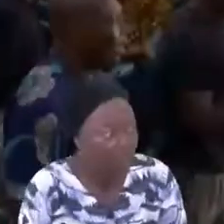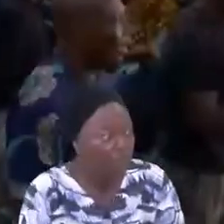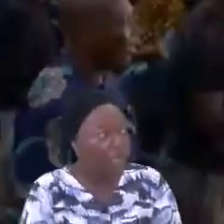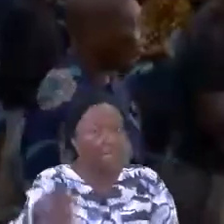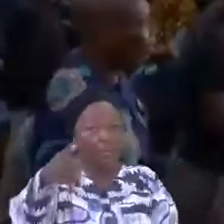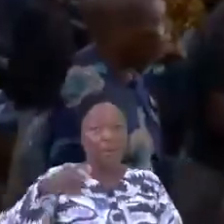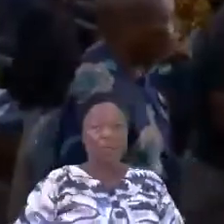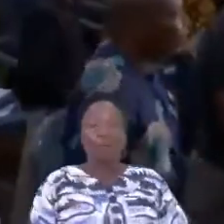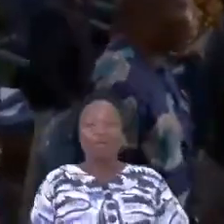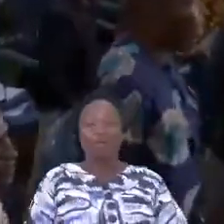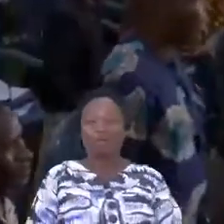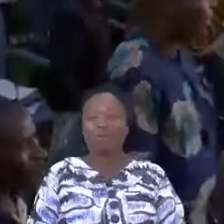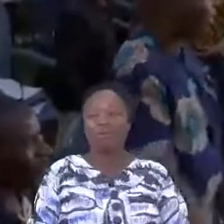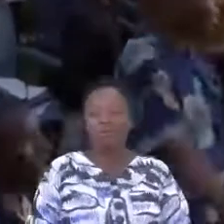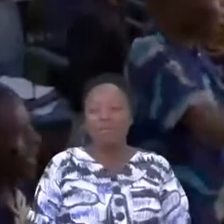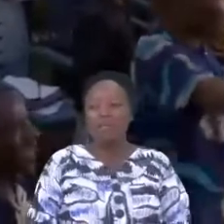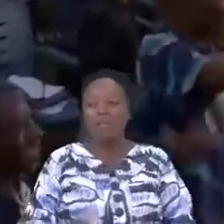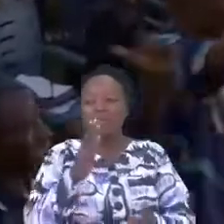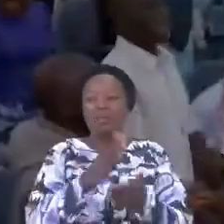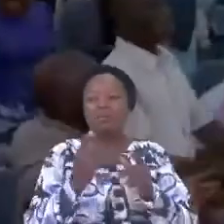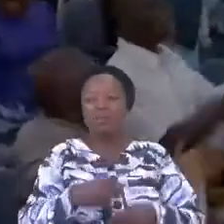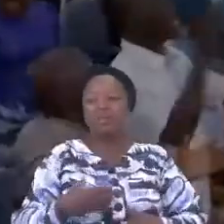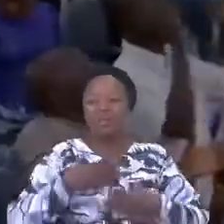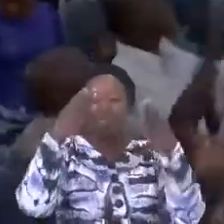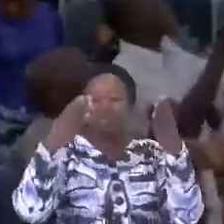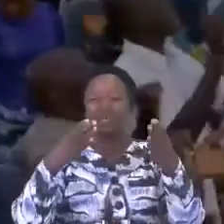Somebody shout emancipation.